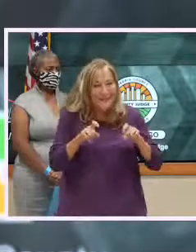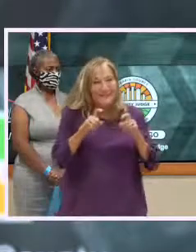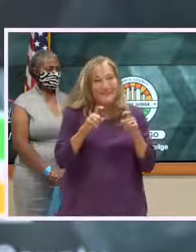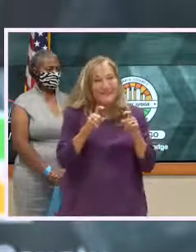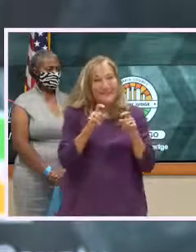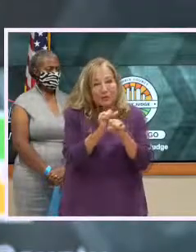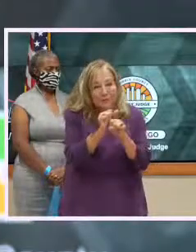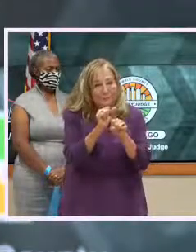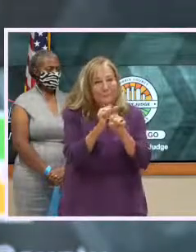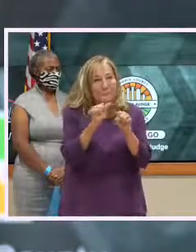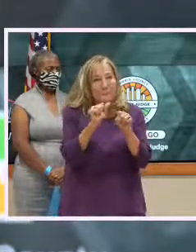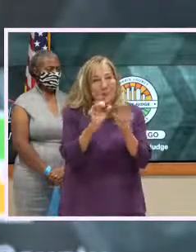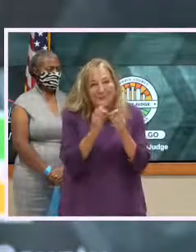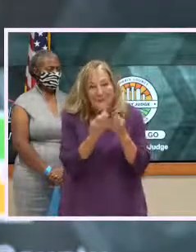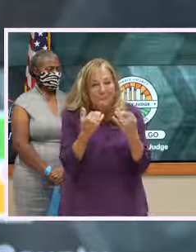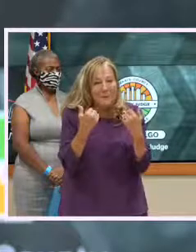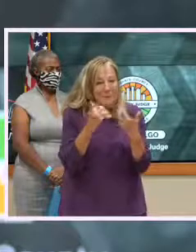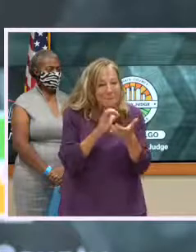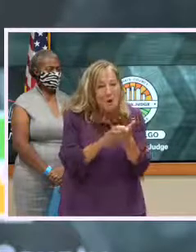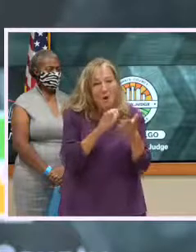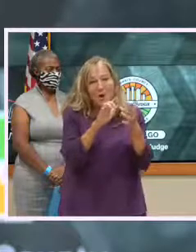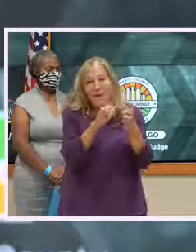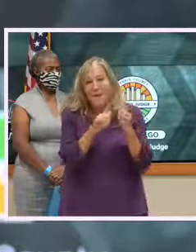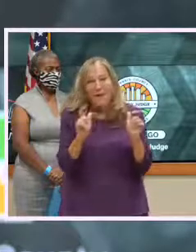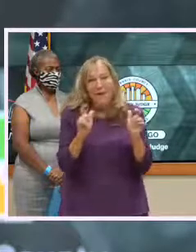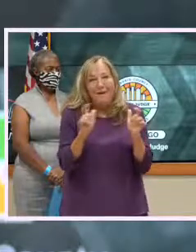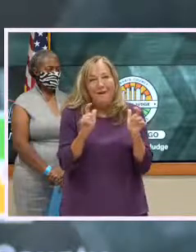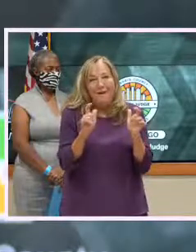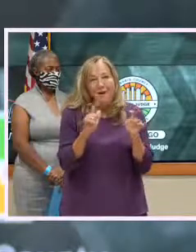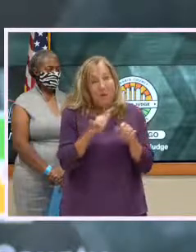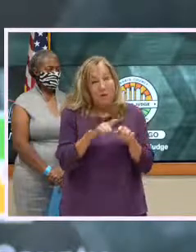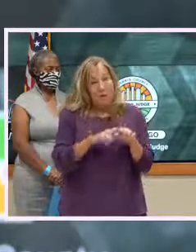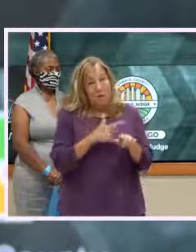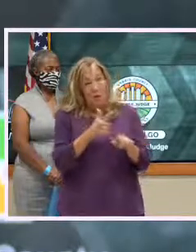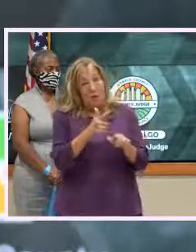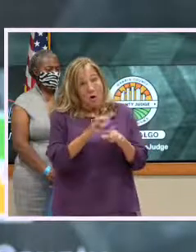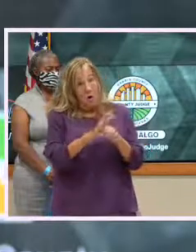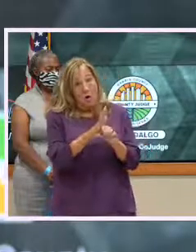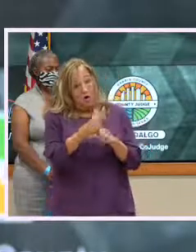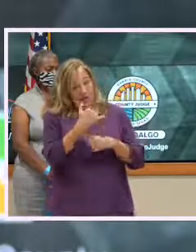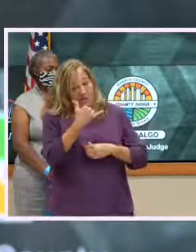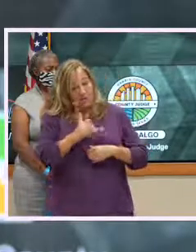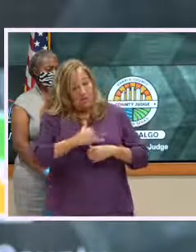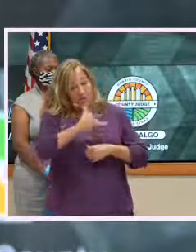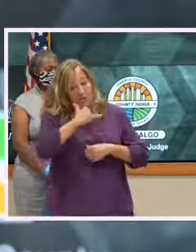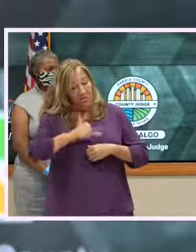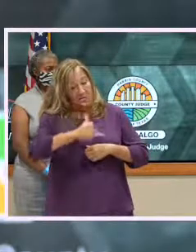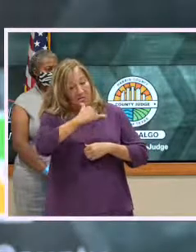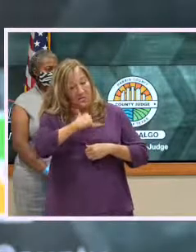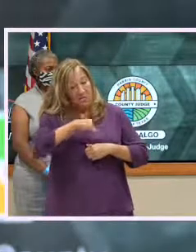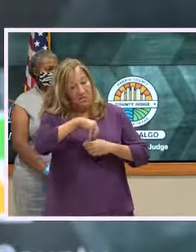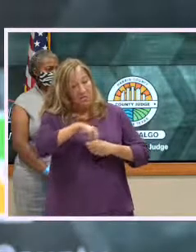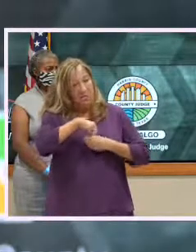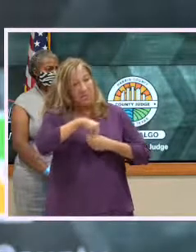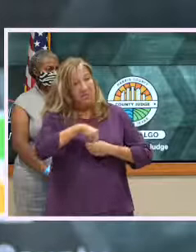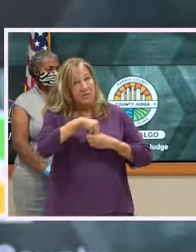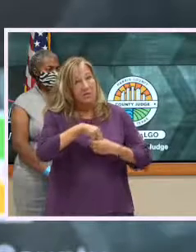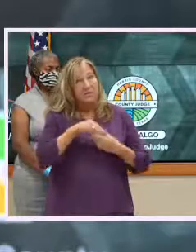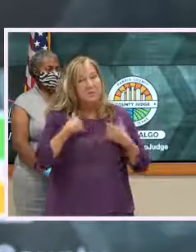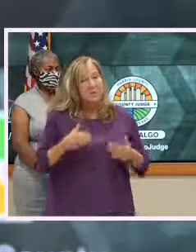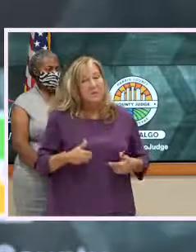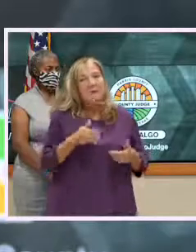married, maybe starting a family. This is not the time you want to get long COVID. Yet another reason to get vaccinated.